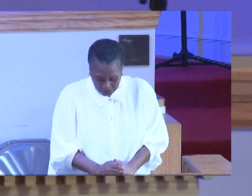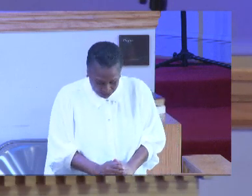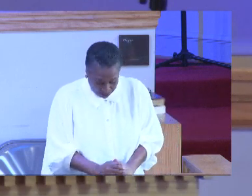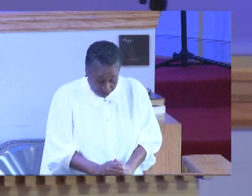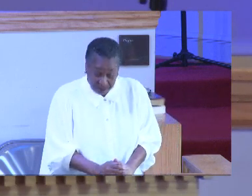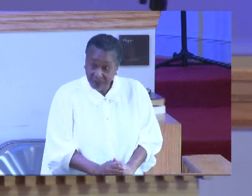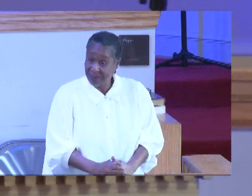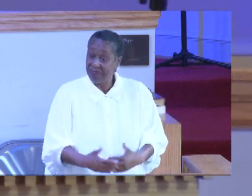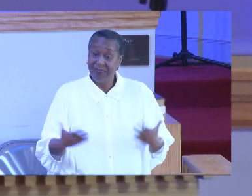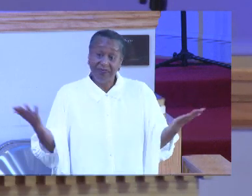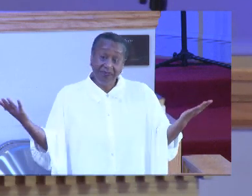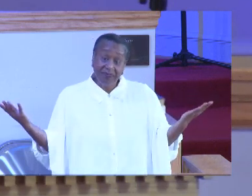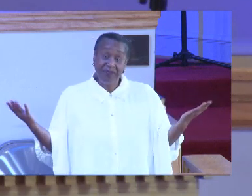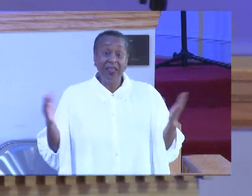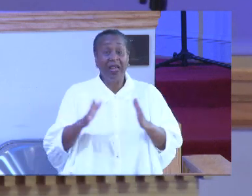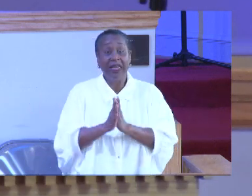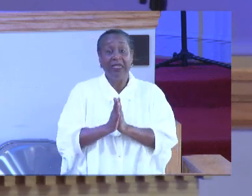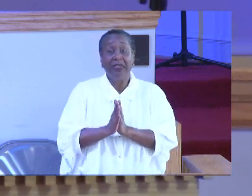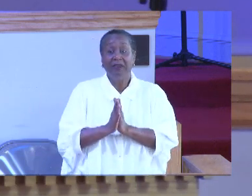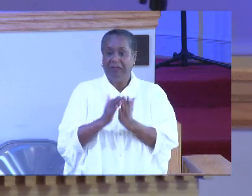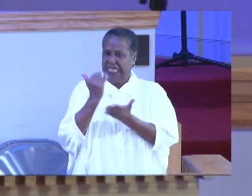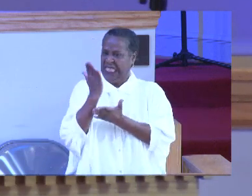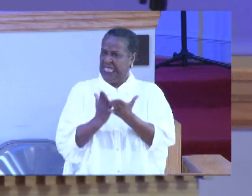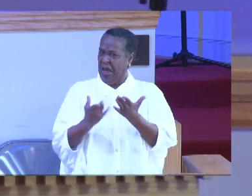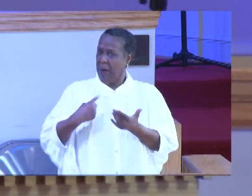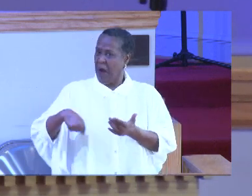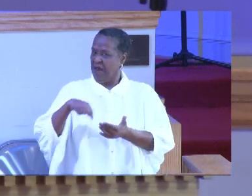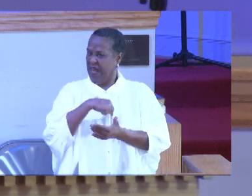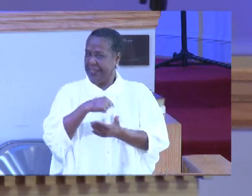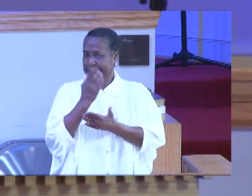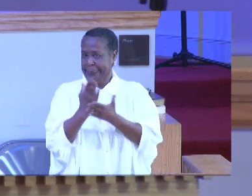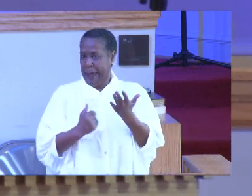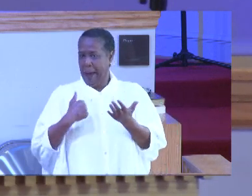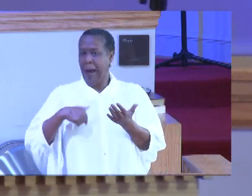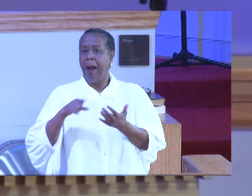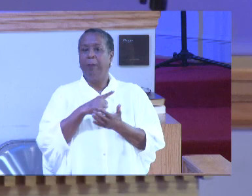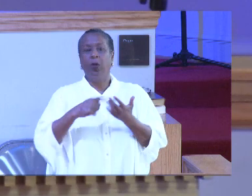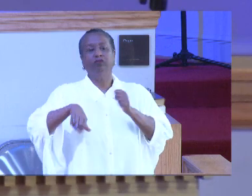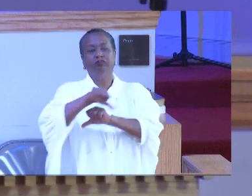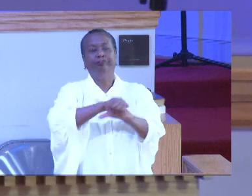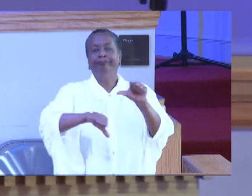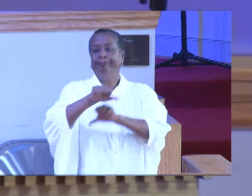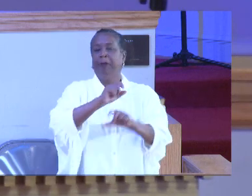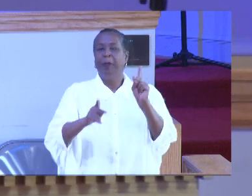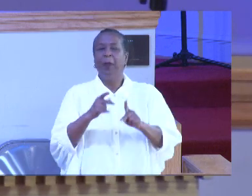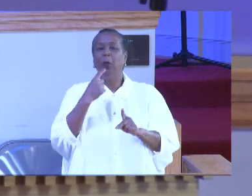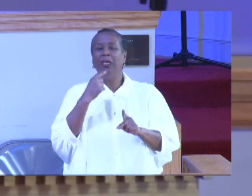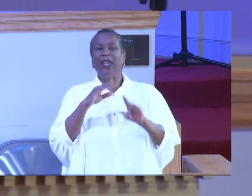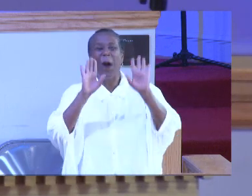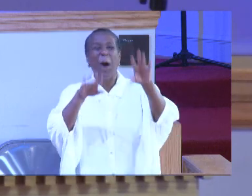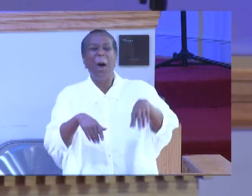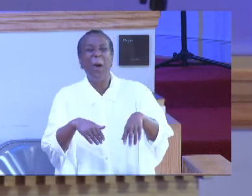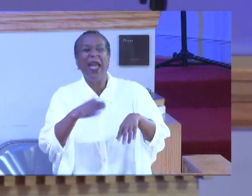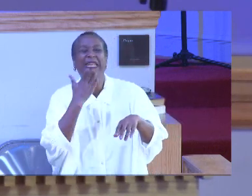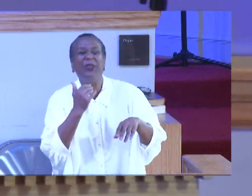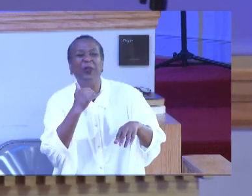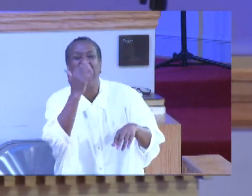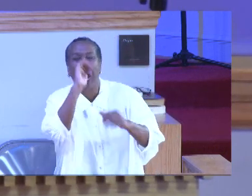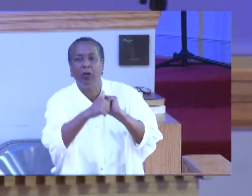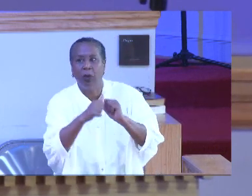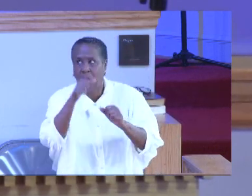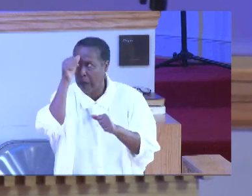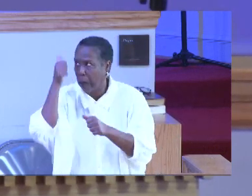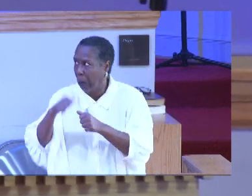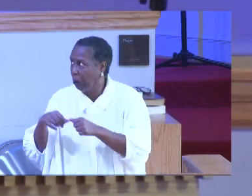He doesn't do like some of us do. When we are in social environments and we can't remember folks' name, oh, sweetie, how you doing?